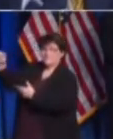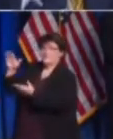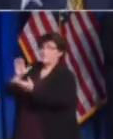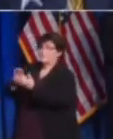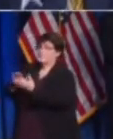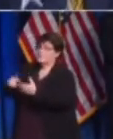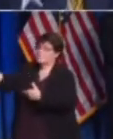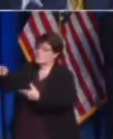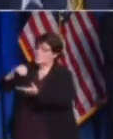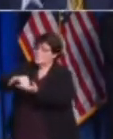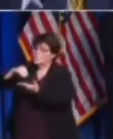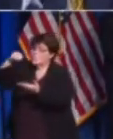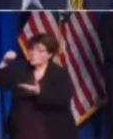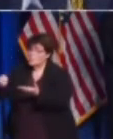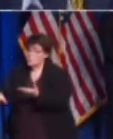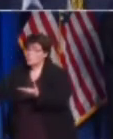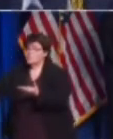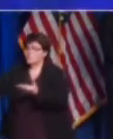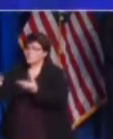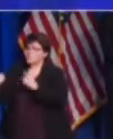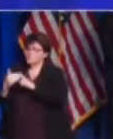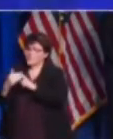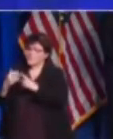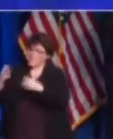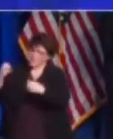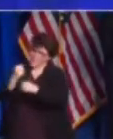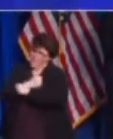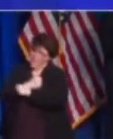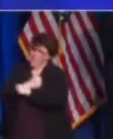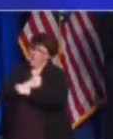love always wins. Thank you so much.